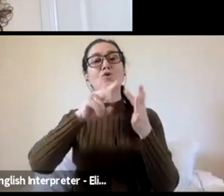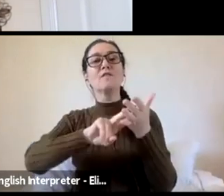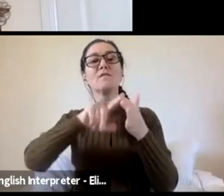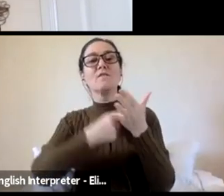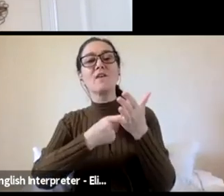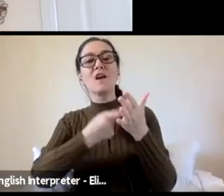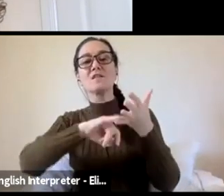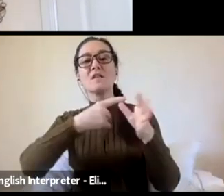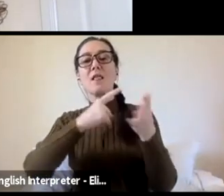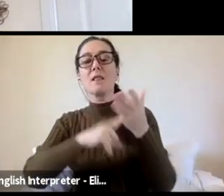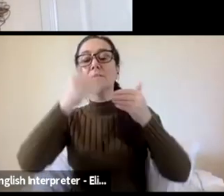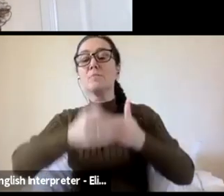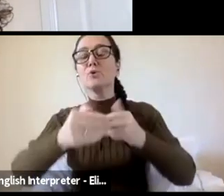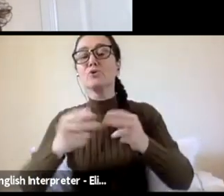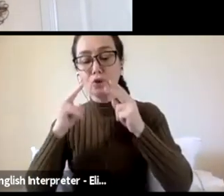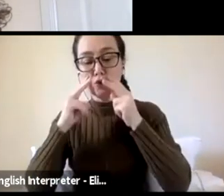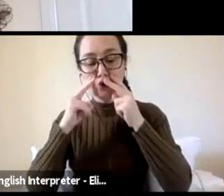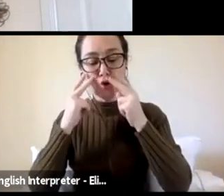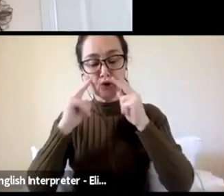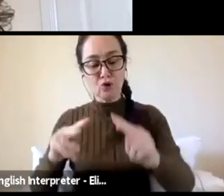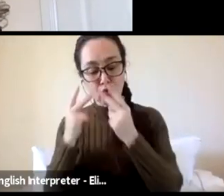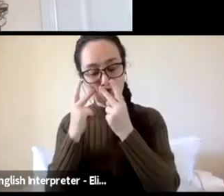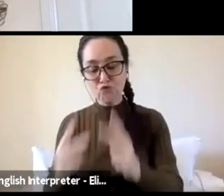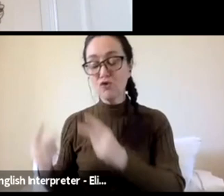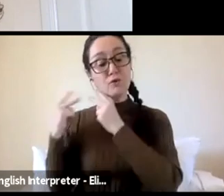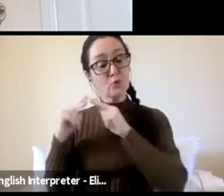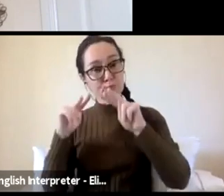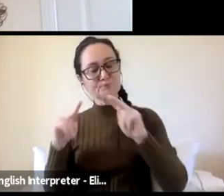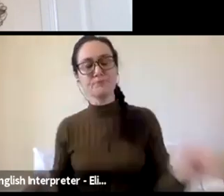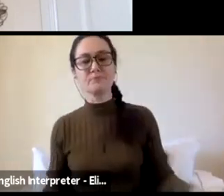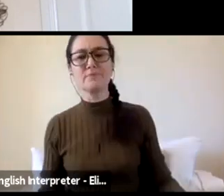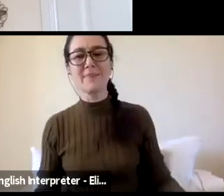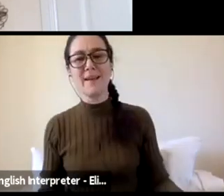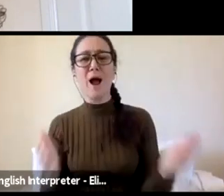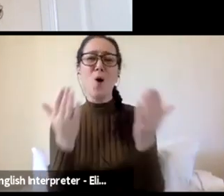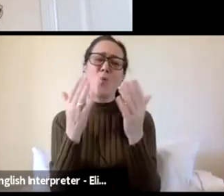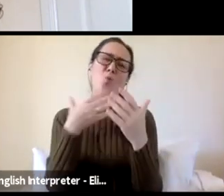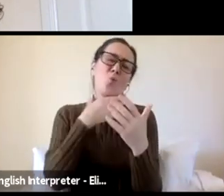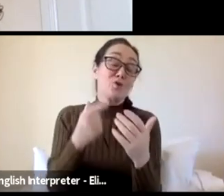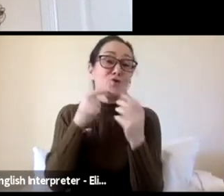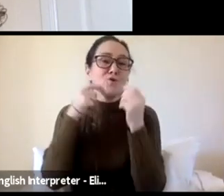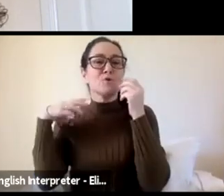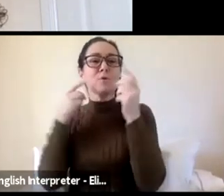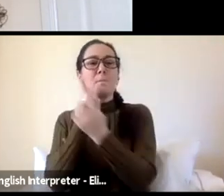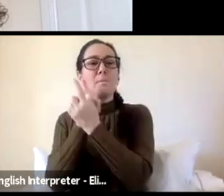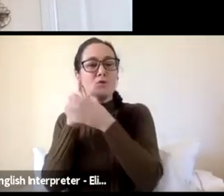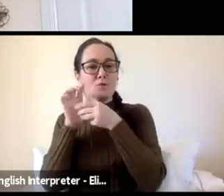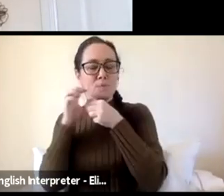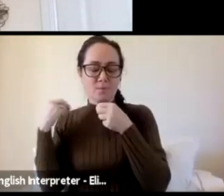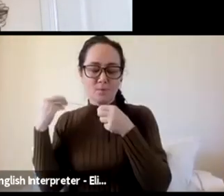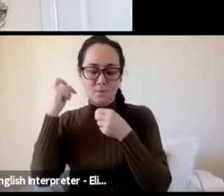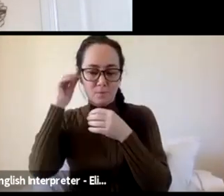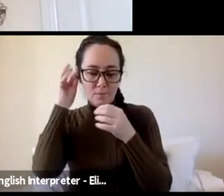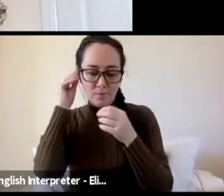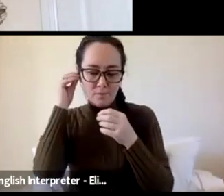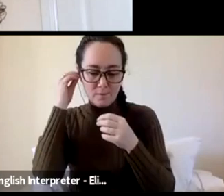you, unfortunately, but I wish that I could, and we were able to hold this event in person. Today we're going to look at Scotland's